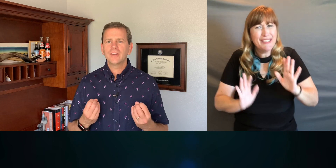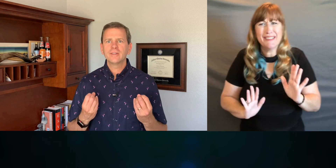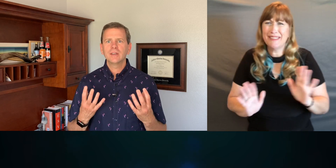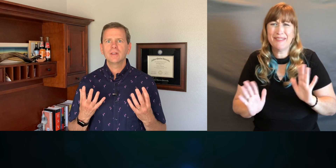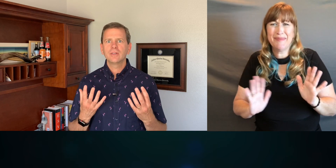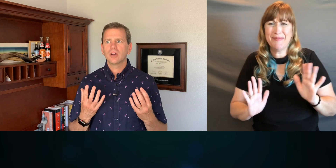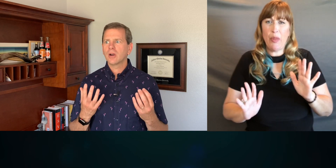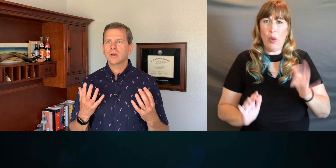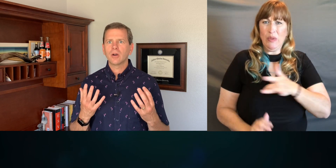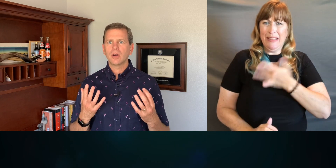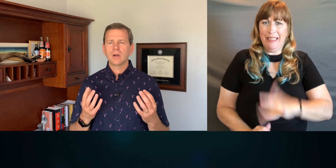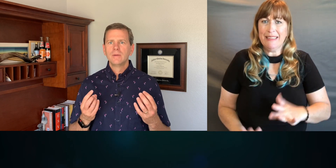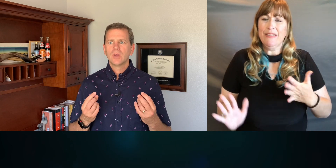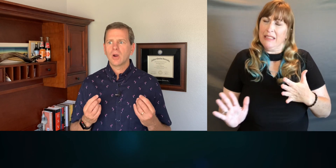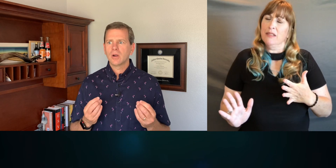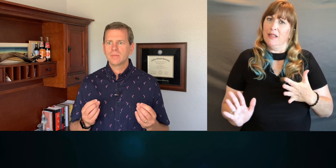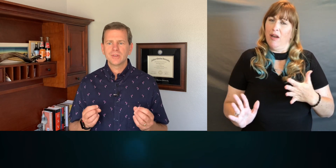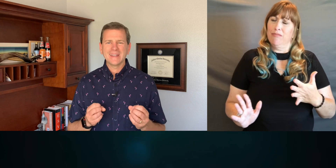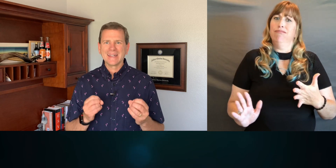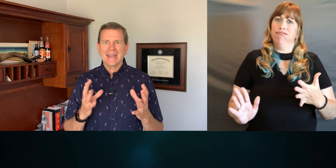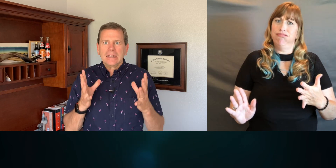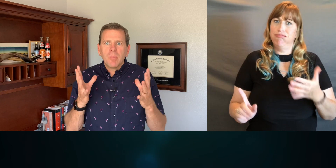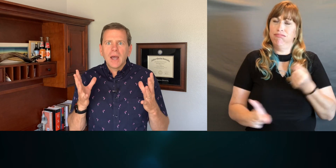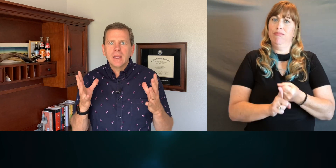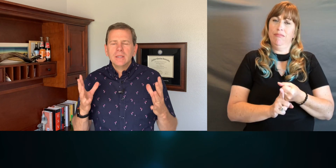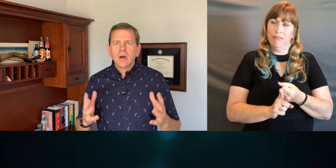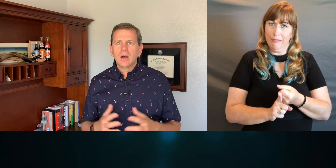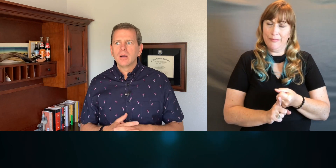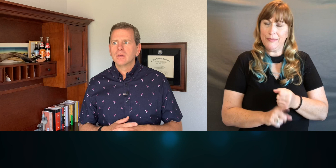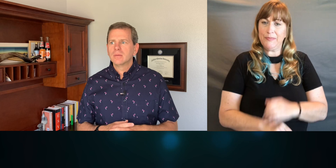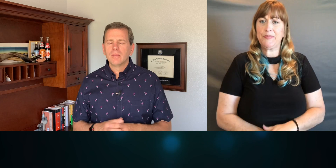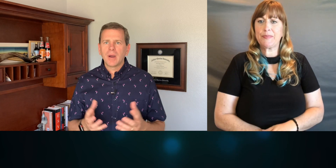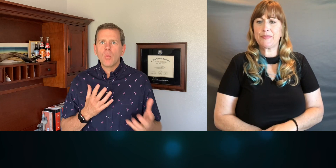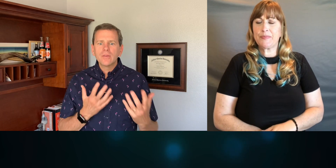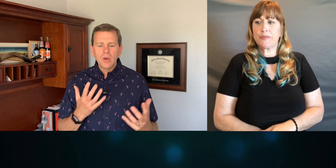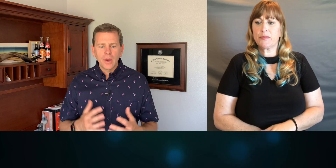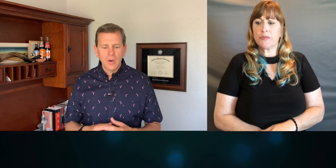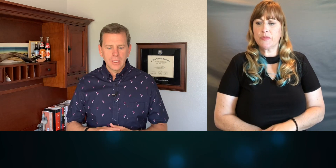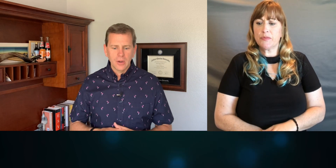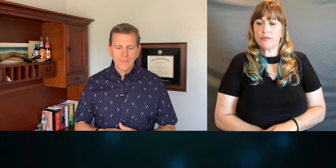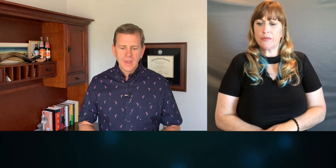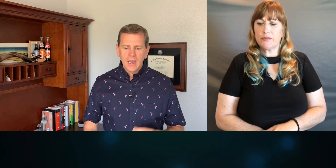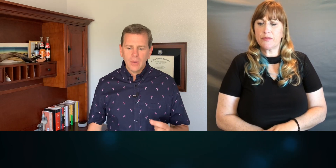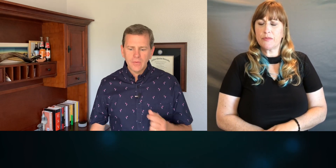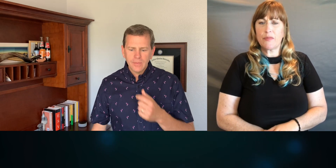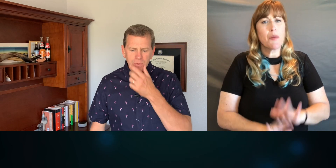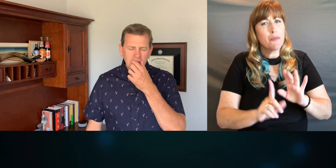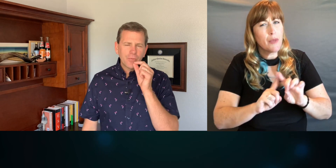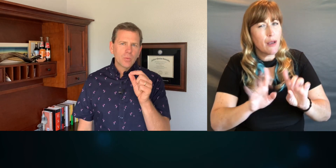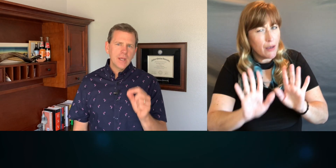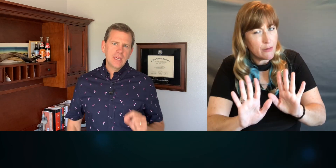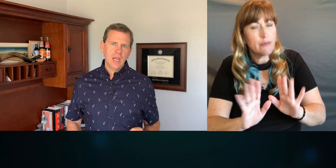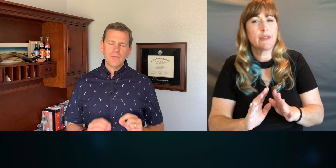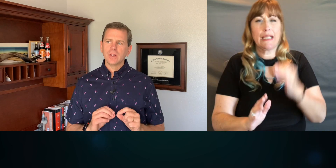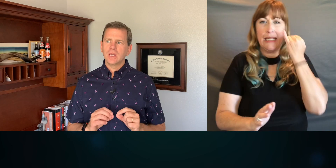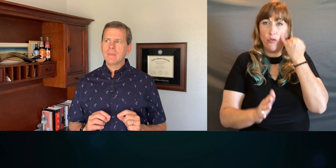those sensitivities are just enlightened by what's going on here. However, if we